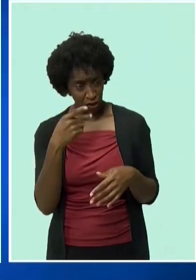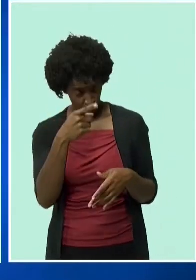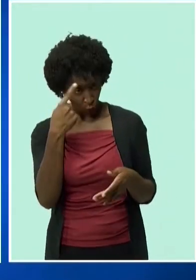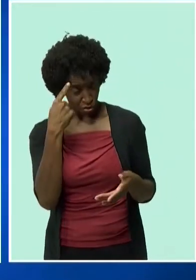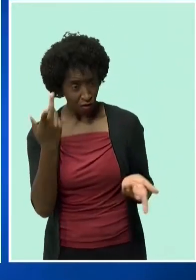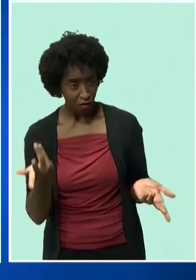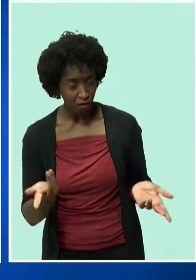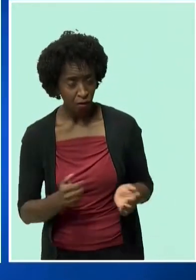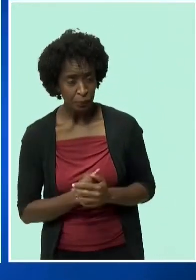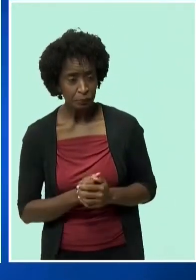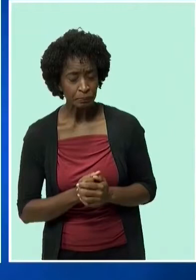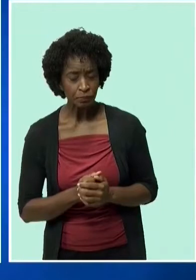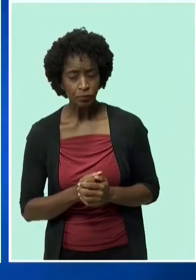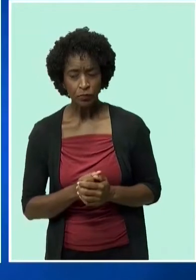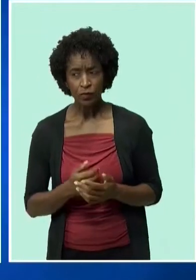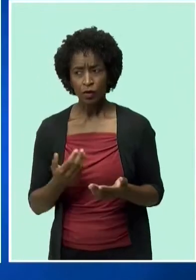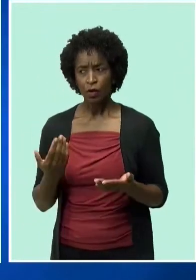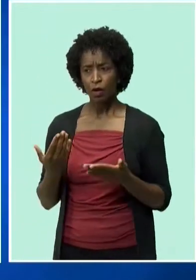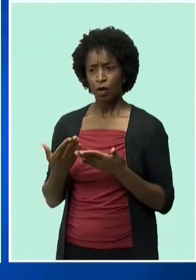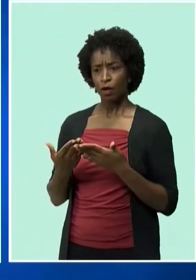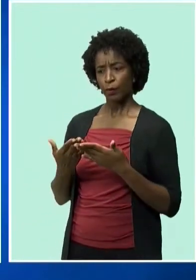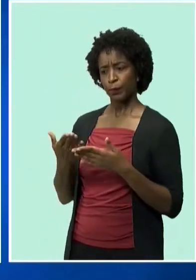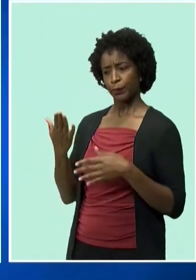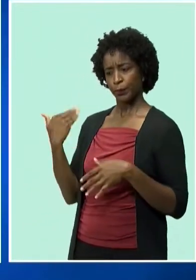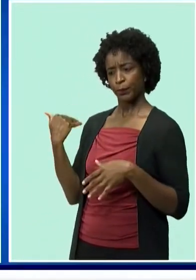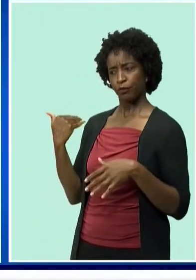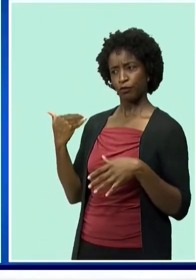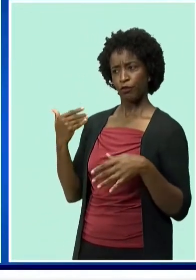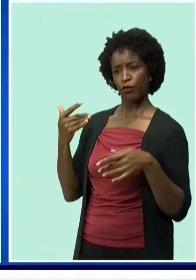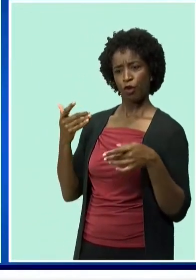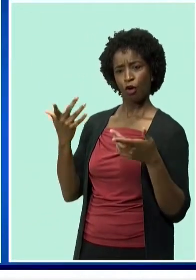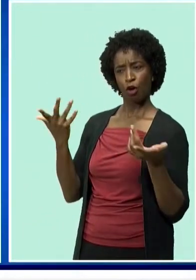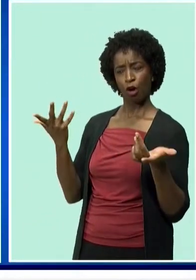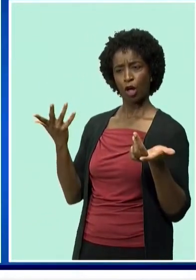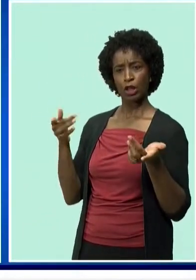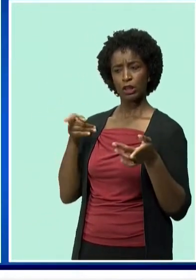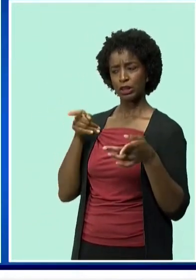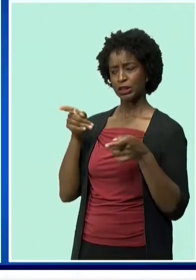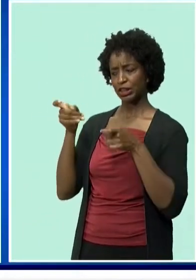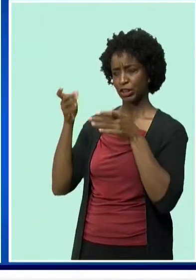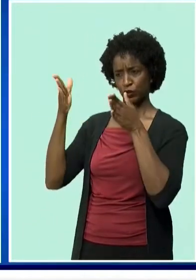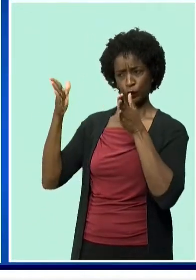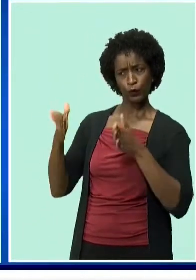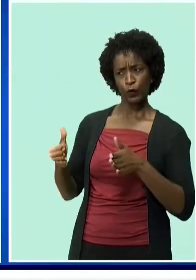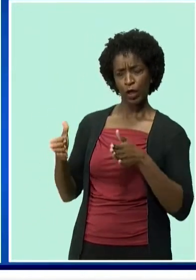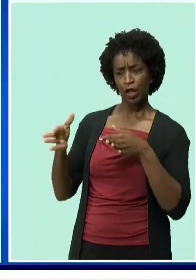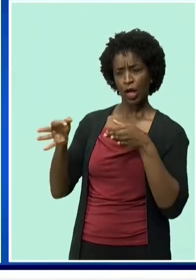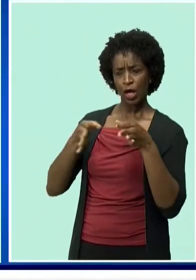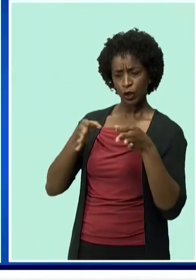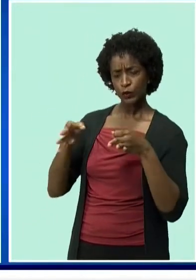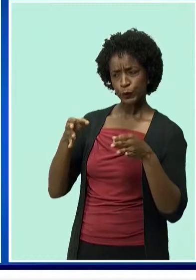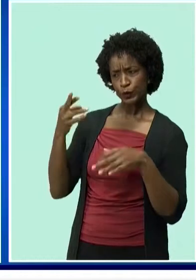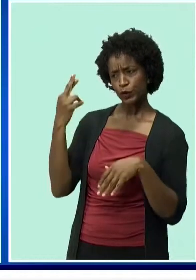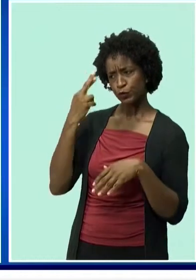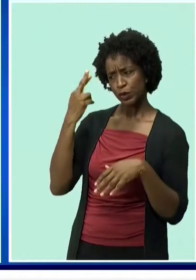So the managing director would have spoken, I think, extensively to the logic behind